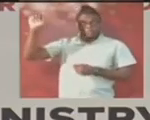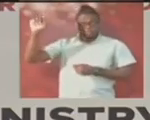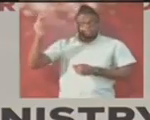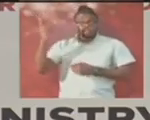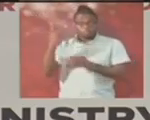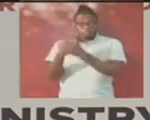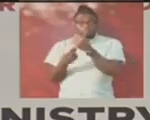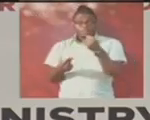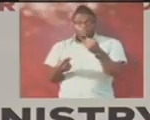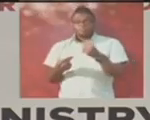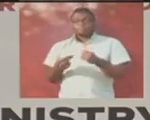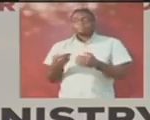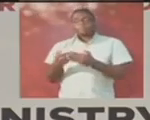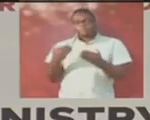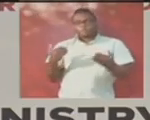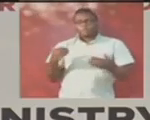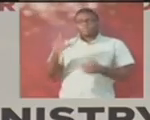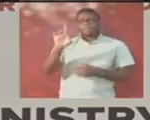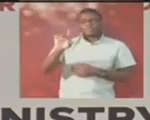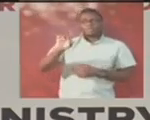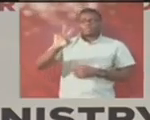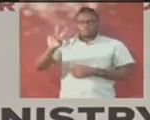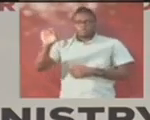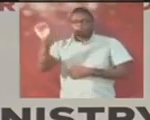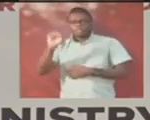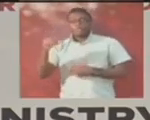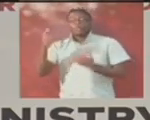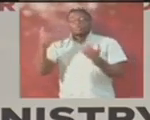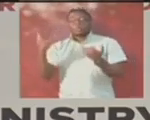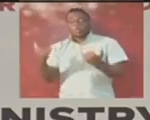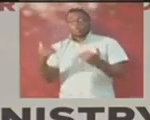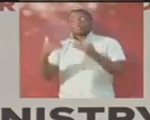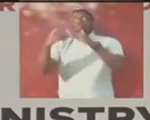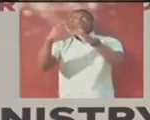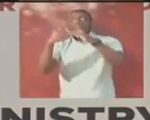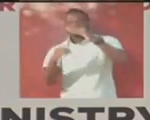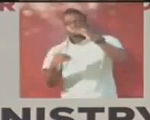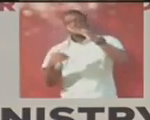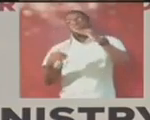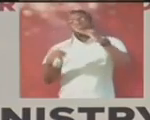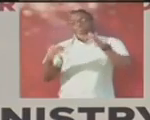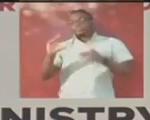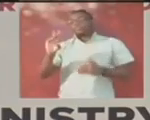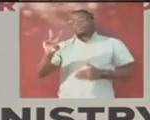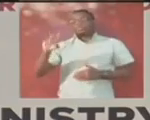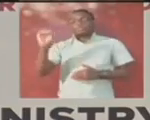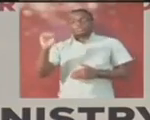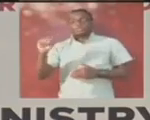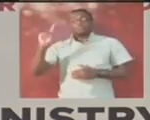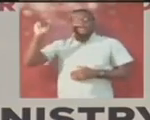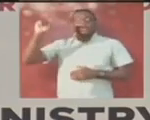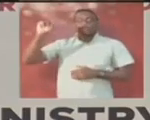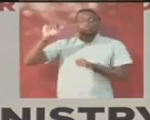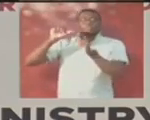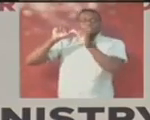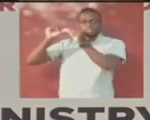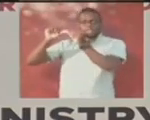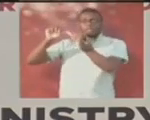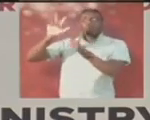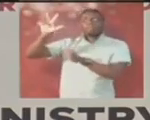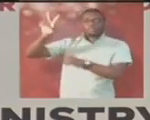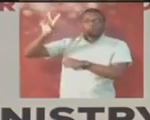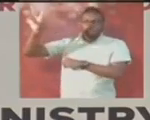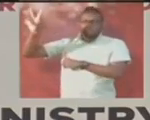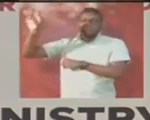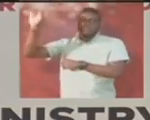from 82% to 72%, and in Tobago, it continues to be on or around 32%.